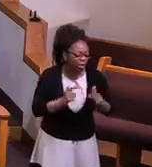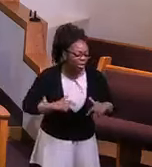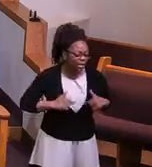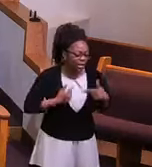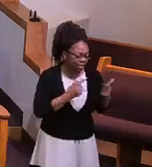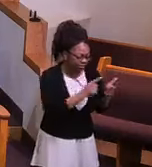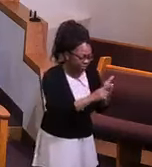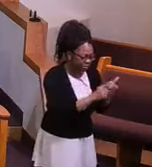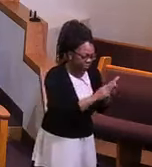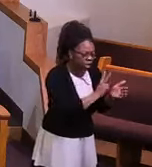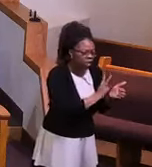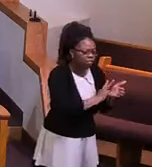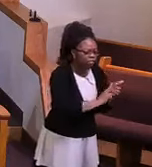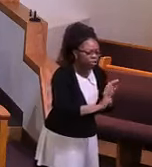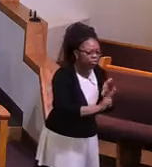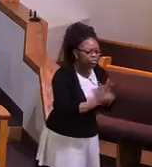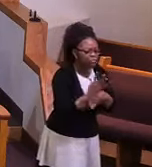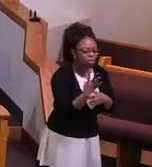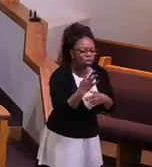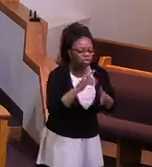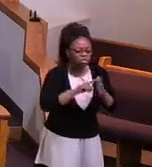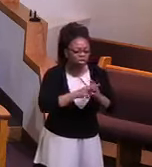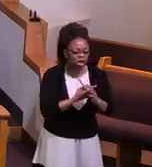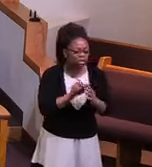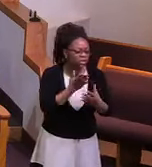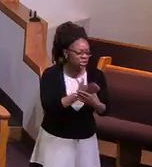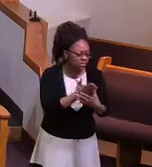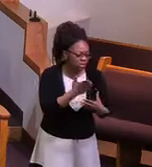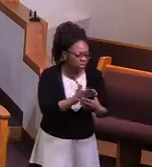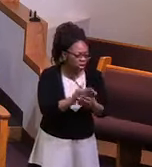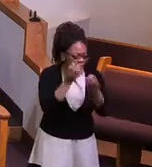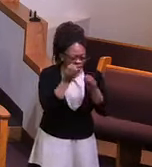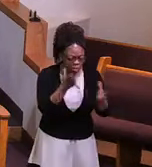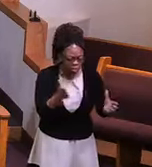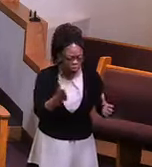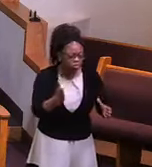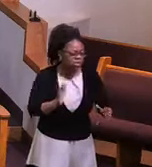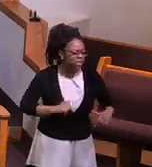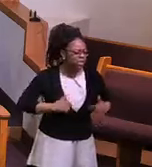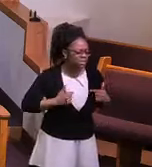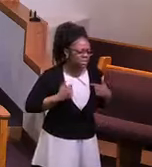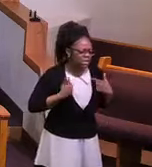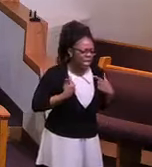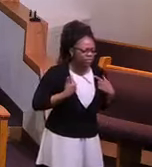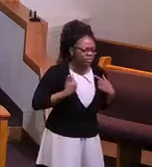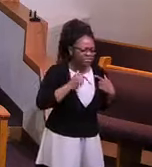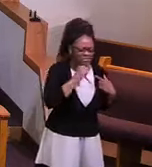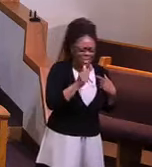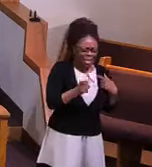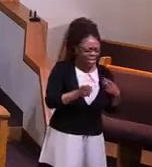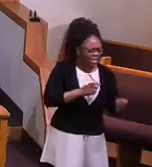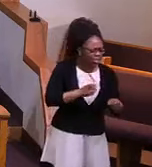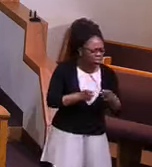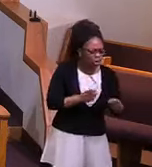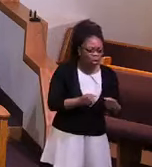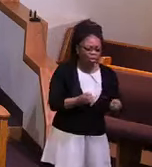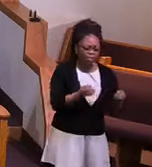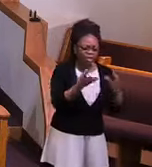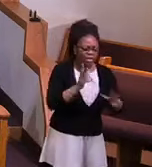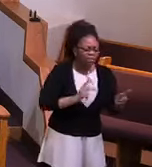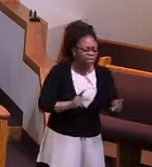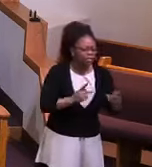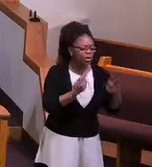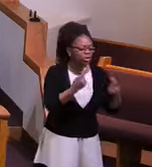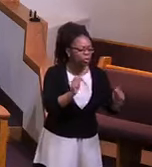some disturbing news. This brother's life was so out of control that others had tried to constrain